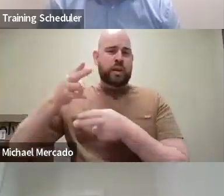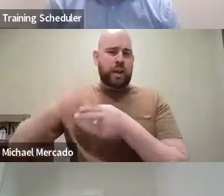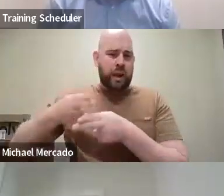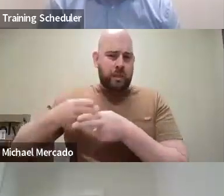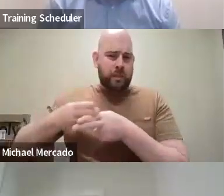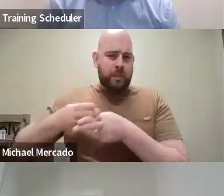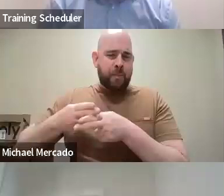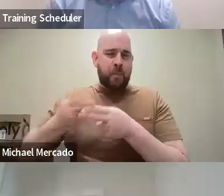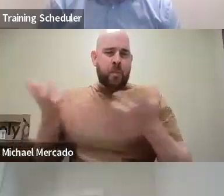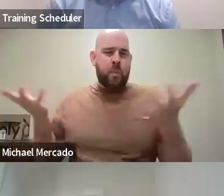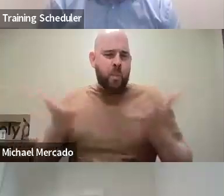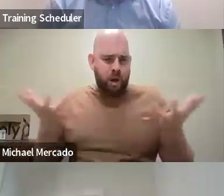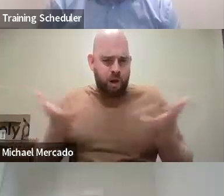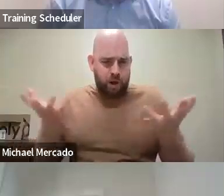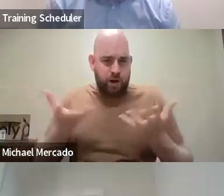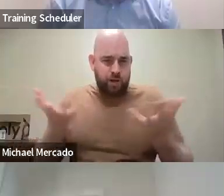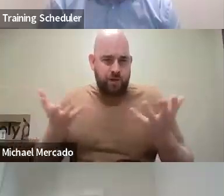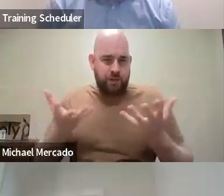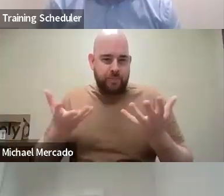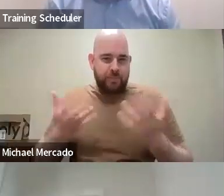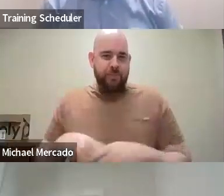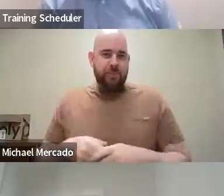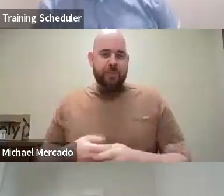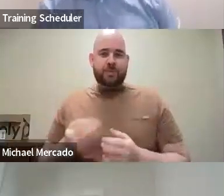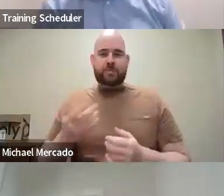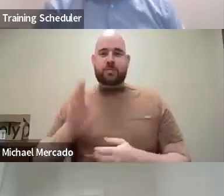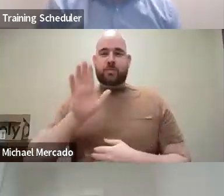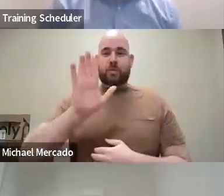going to do your name, what?